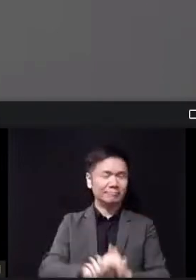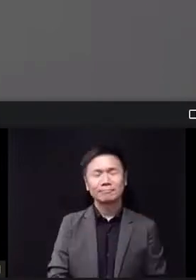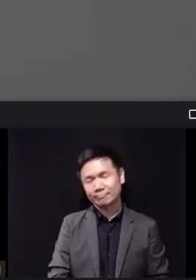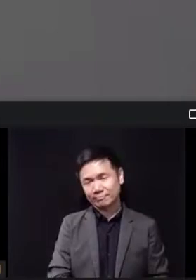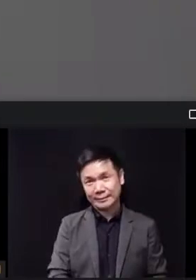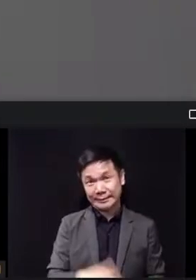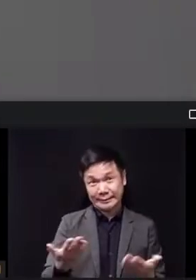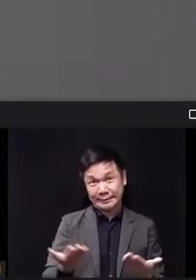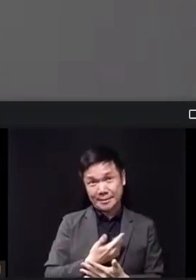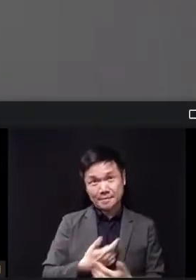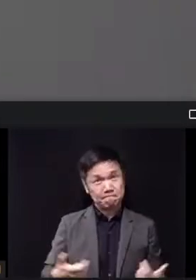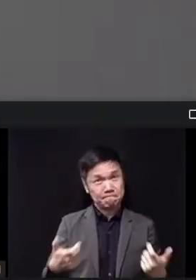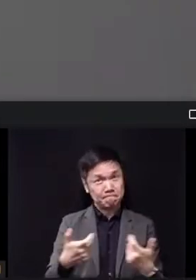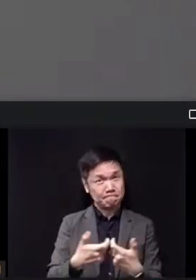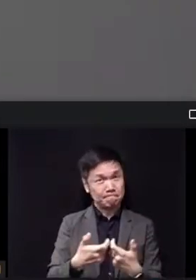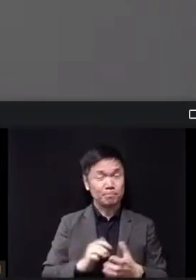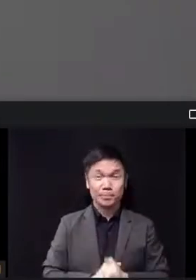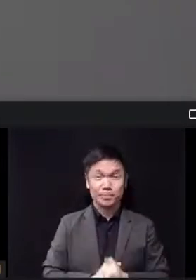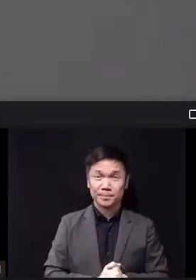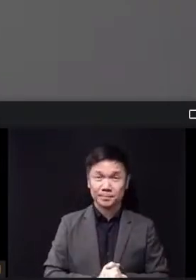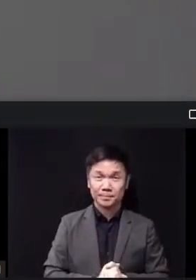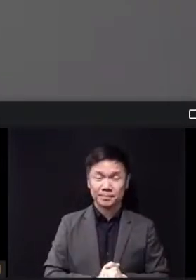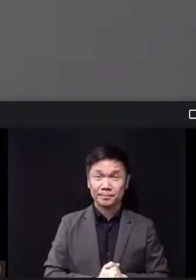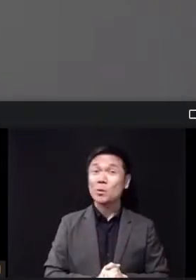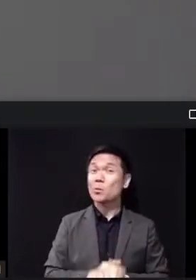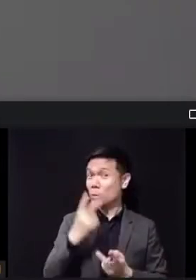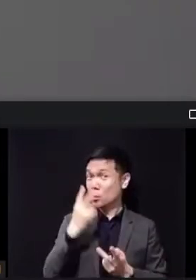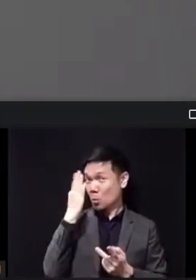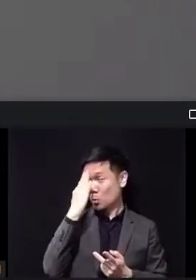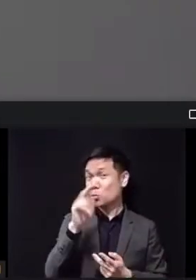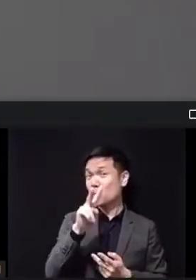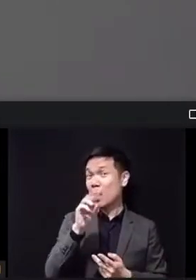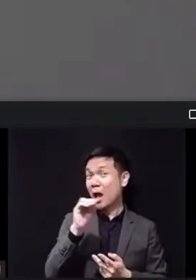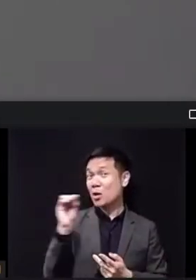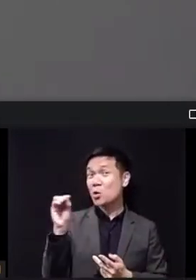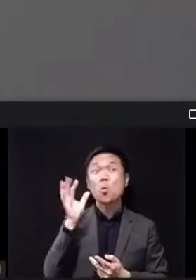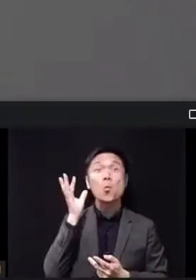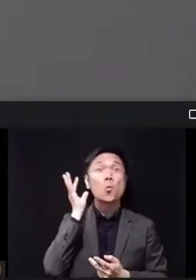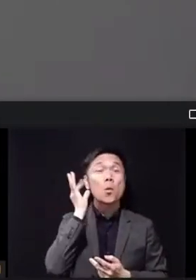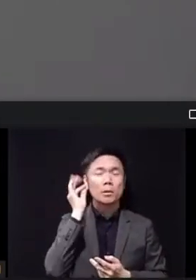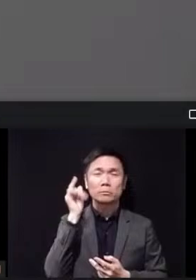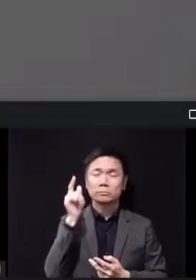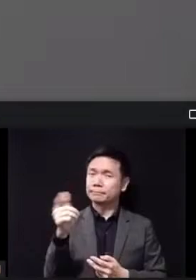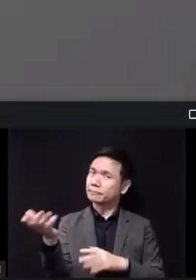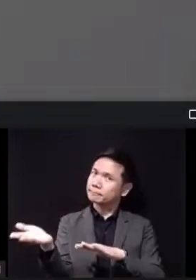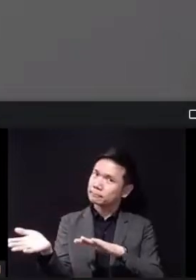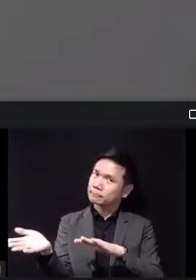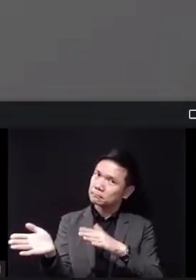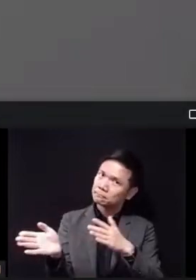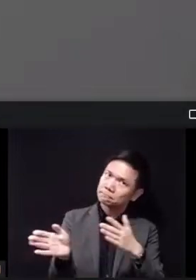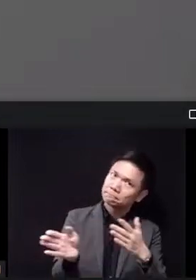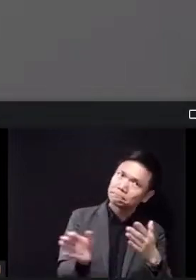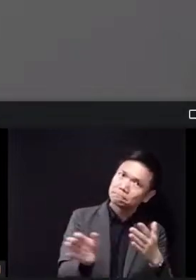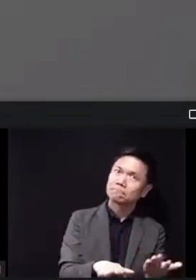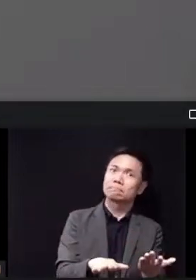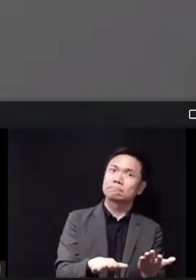hall, approximately 200 women have lost their lives